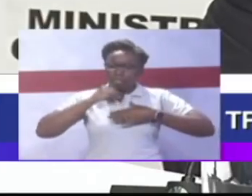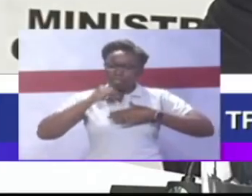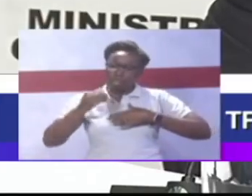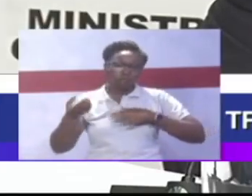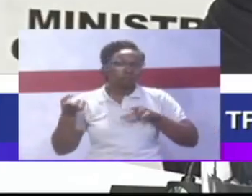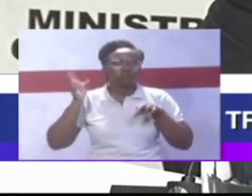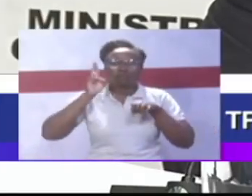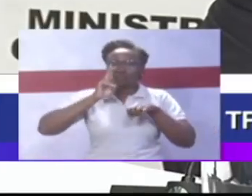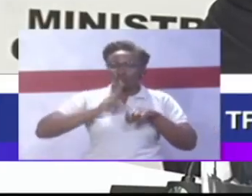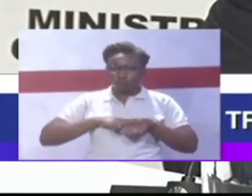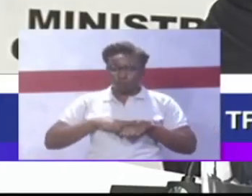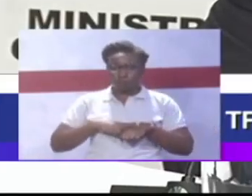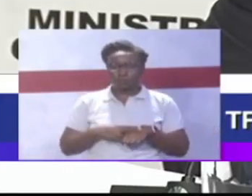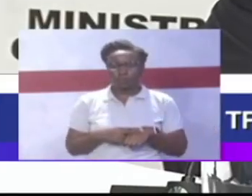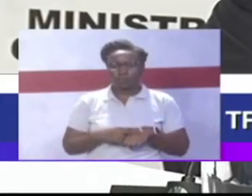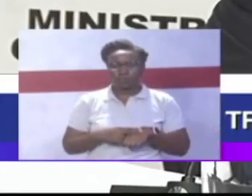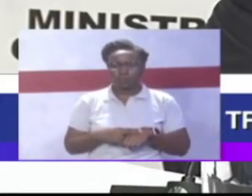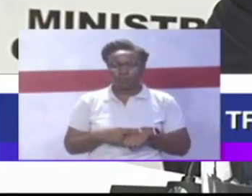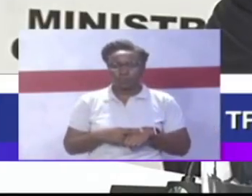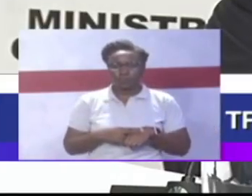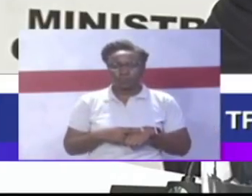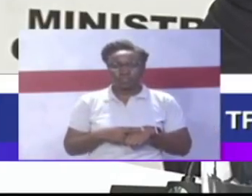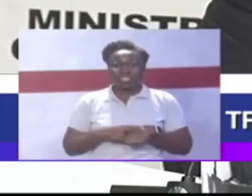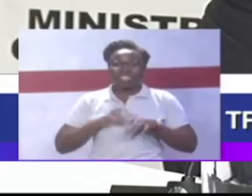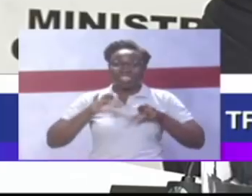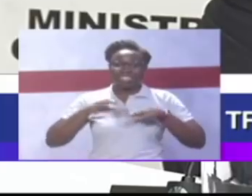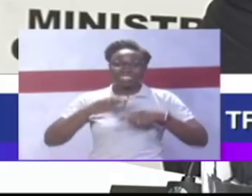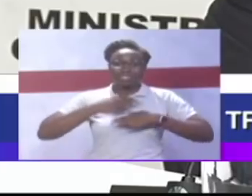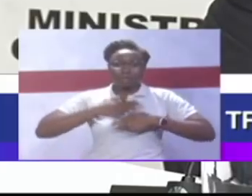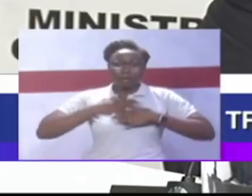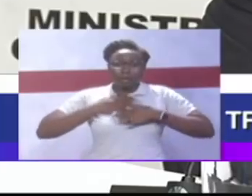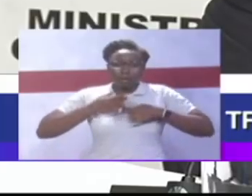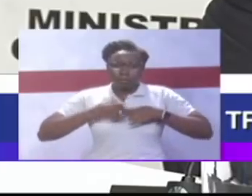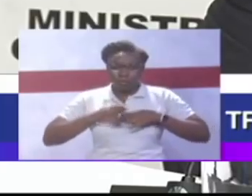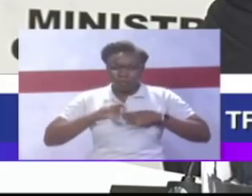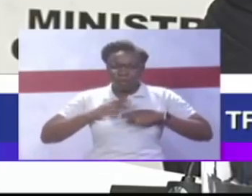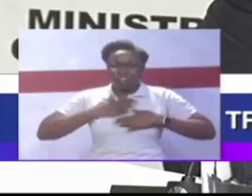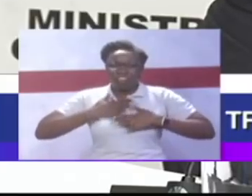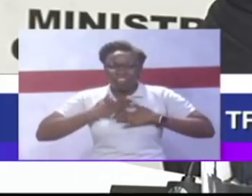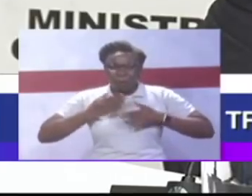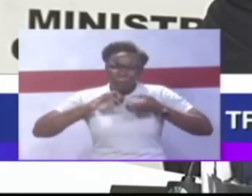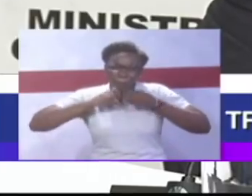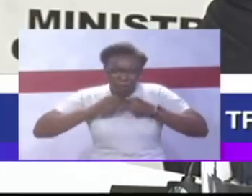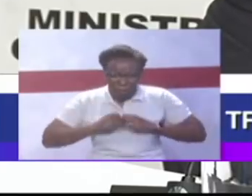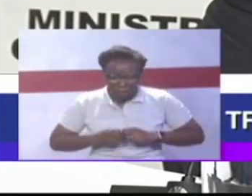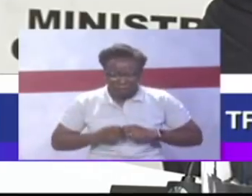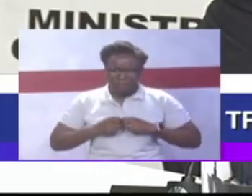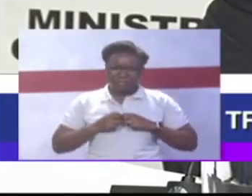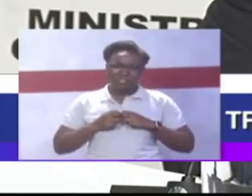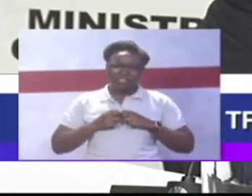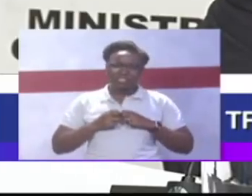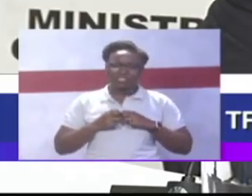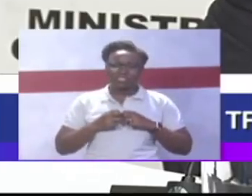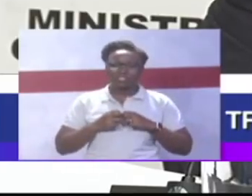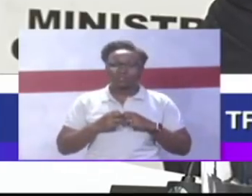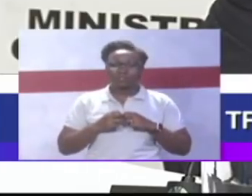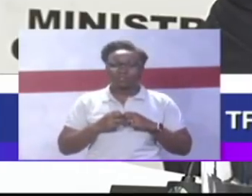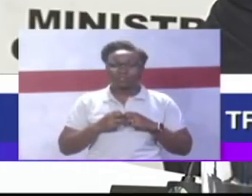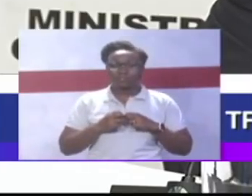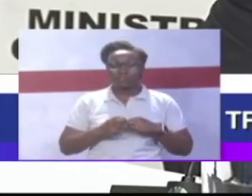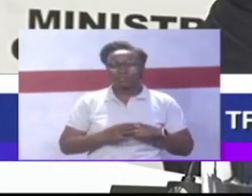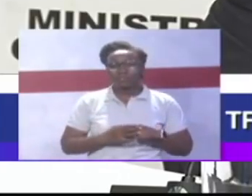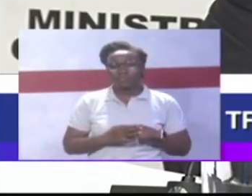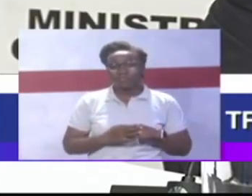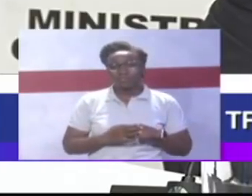it was. So if it's lung function, you'd have maybe shortness of breath. With liver function, the liver is relatively resilient, so you tend not to have